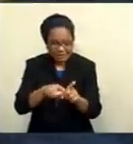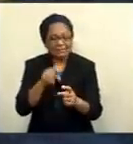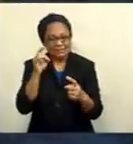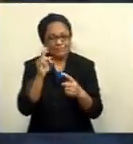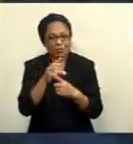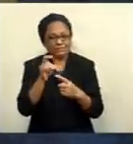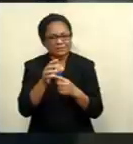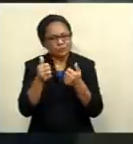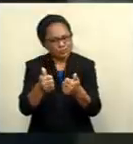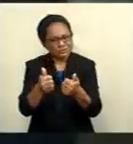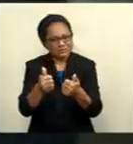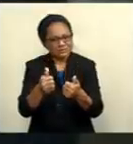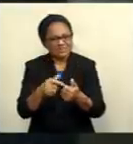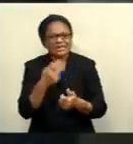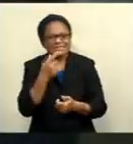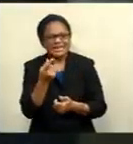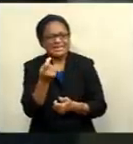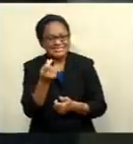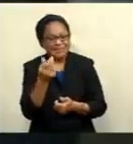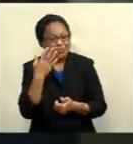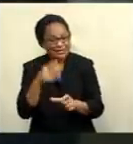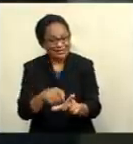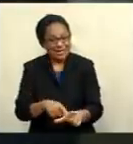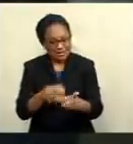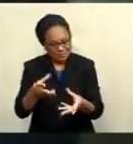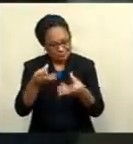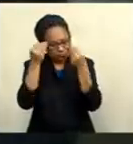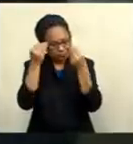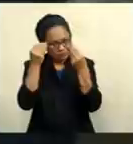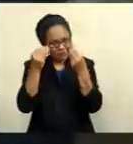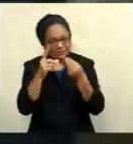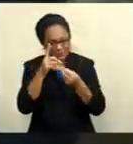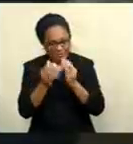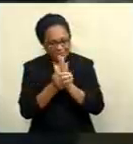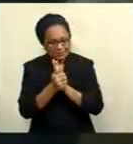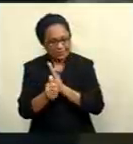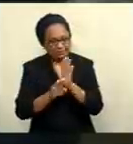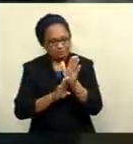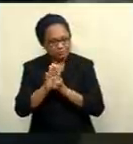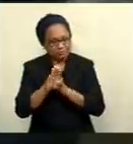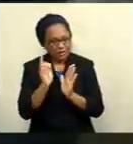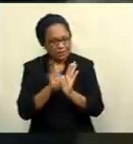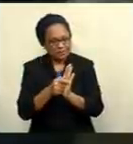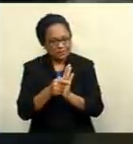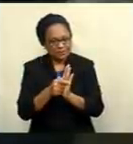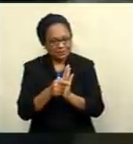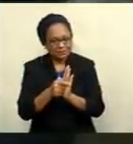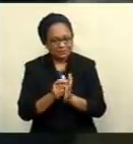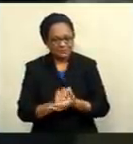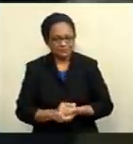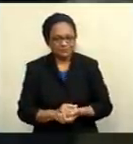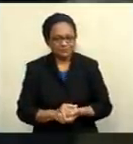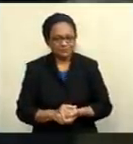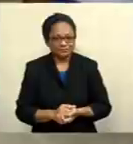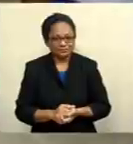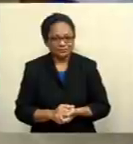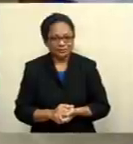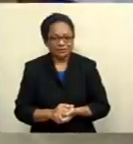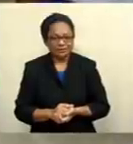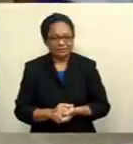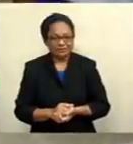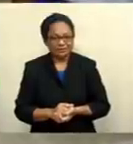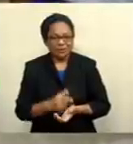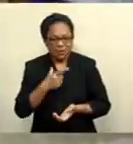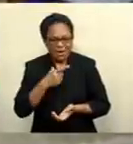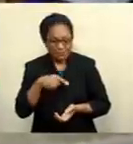much easier, as we all know, it's much easier as a child, as a younger person, to pick up these mental concepts.